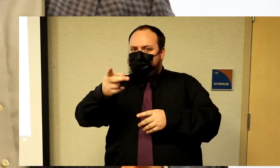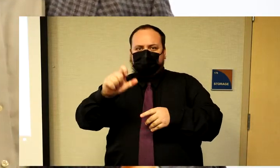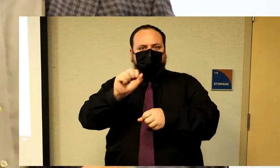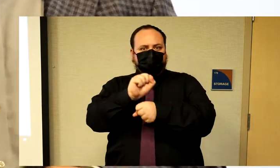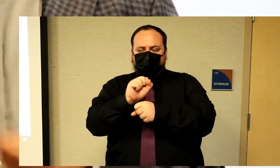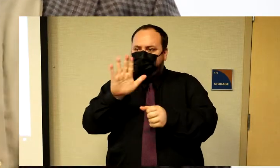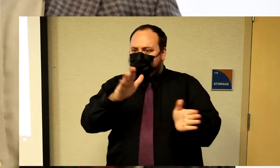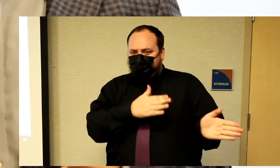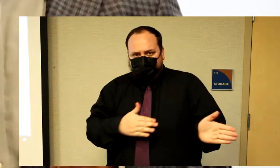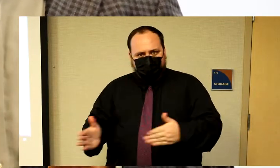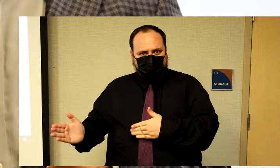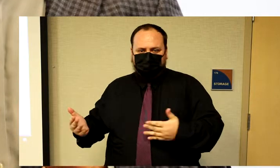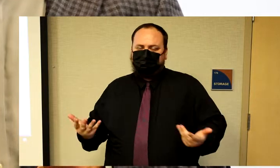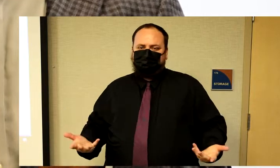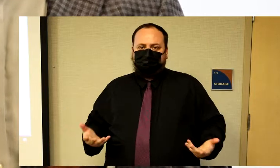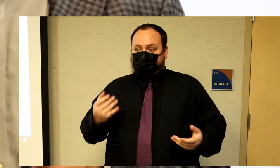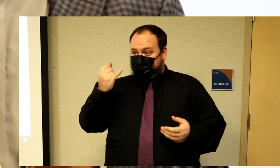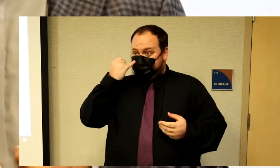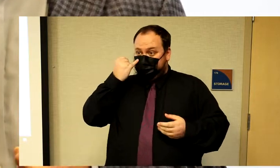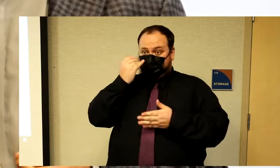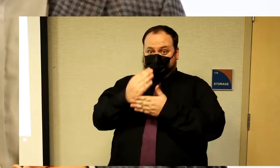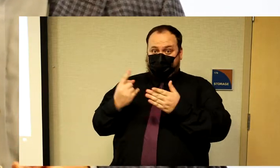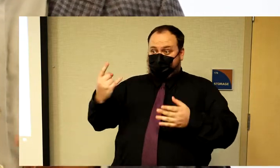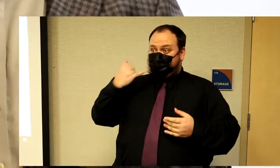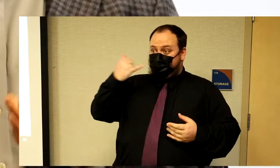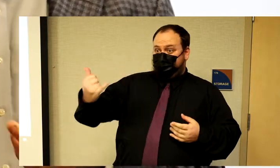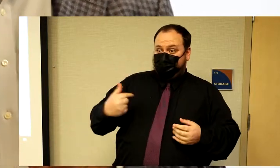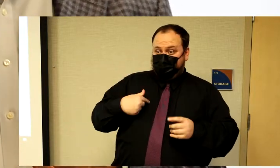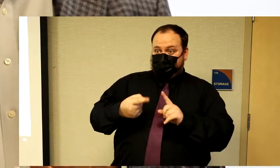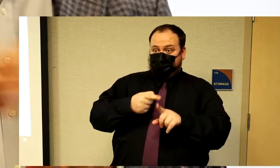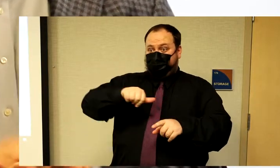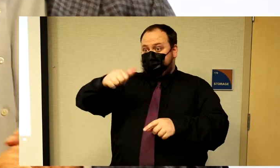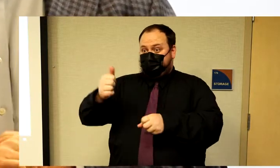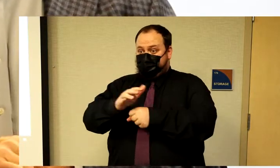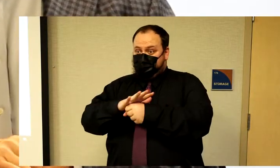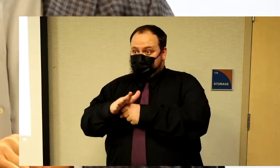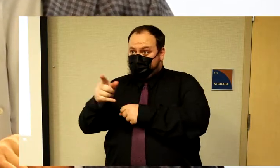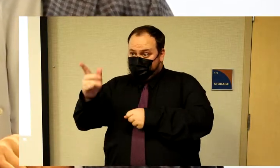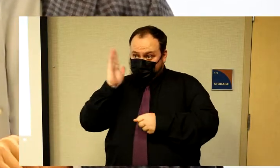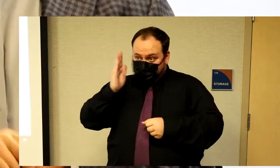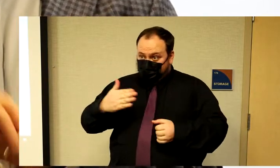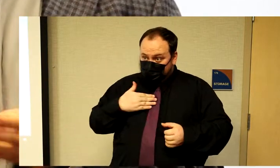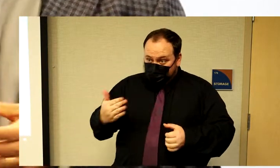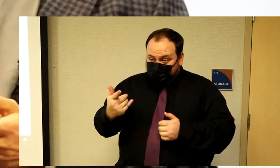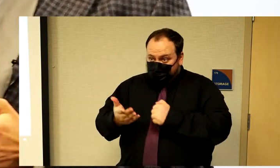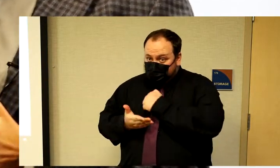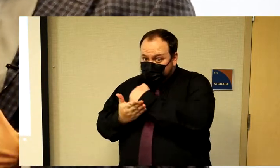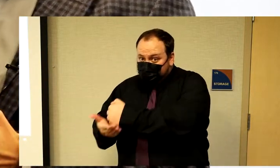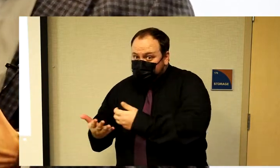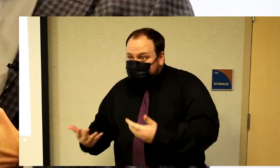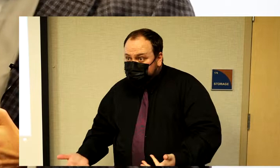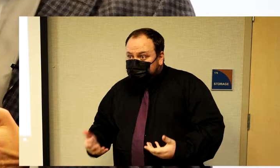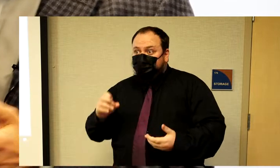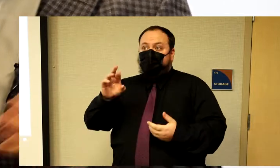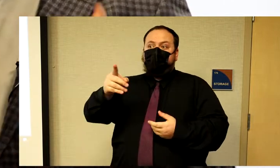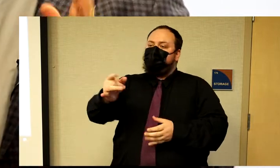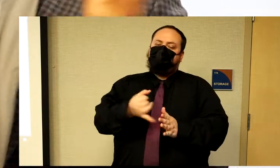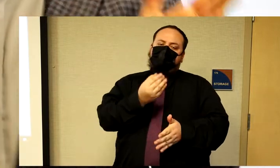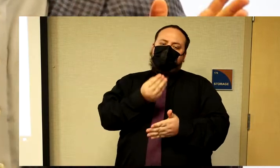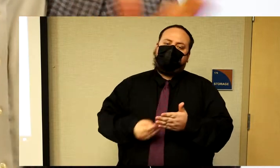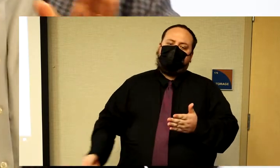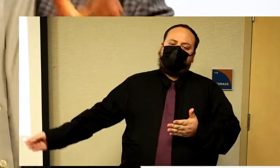somebody calls and I'm from another district, do you help them or handle their inquiry, or do you pass it on to your